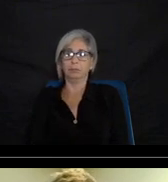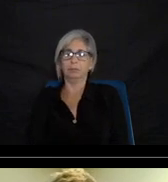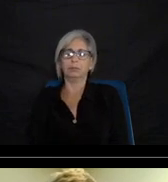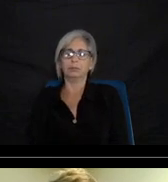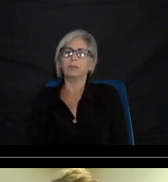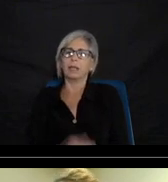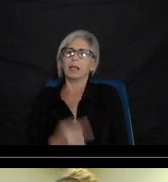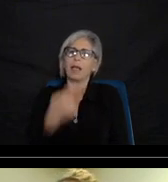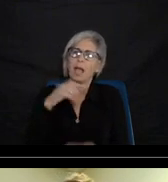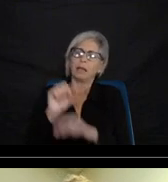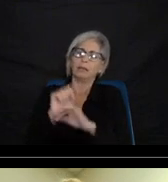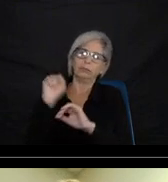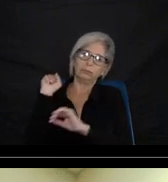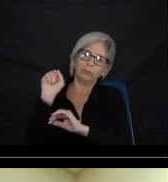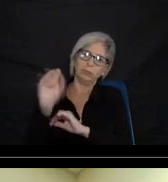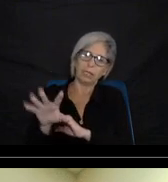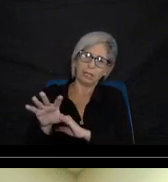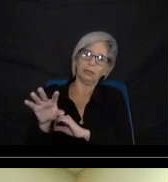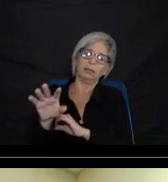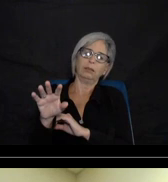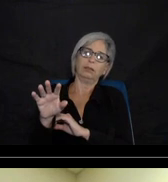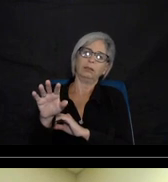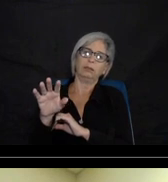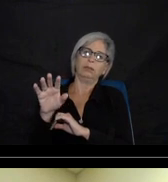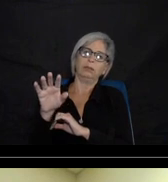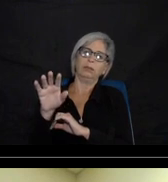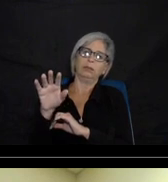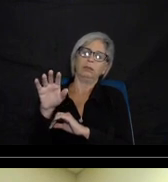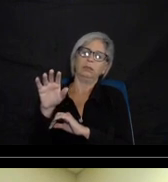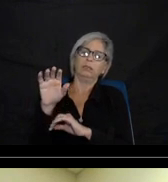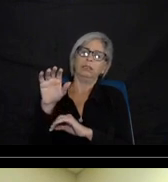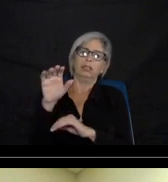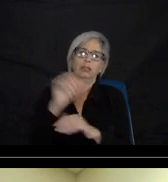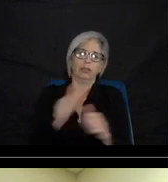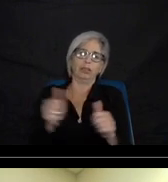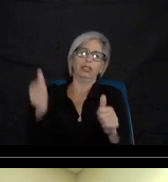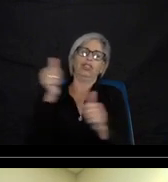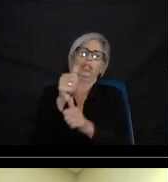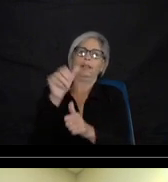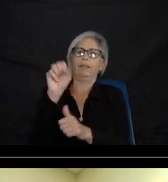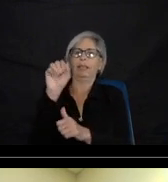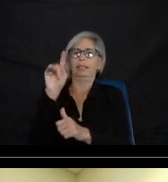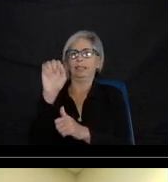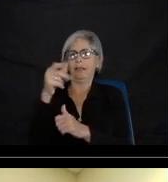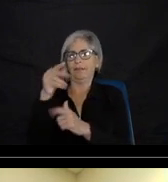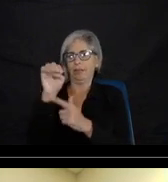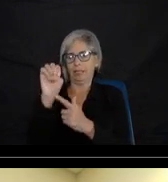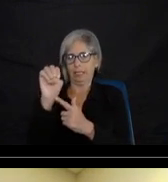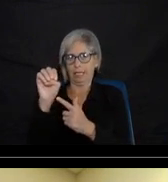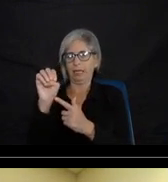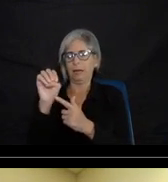So I sent out the chief and Stephanie. They have really done an amazing job putting all of our